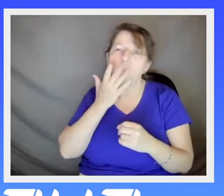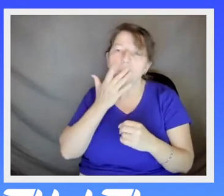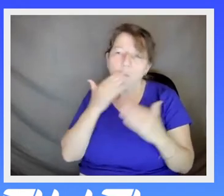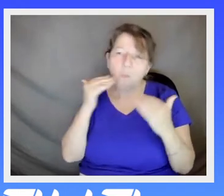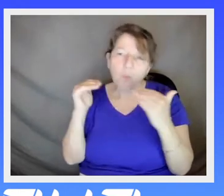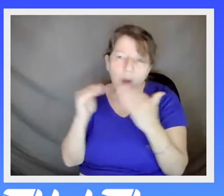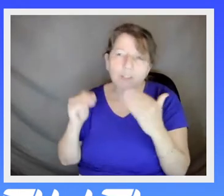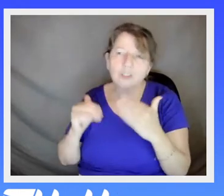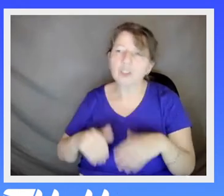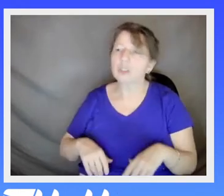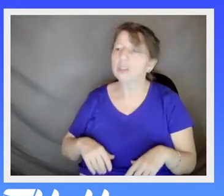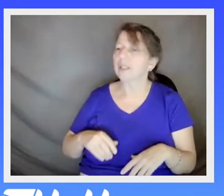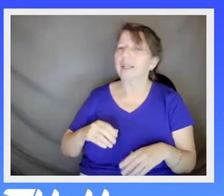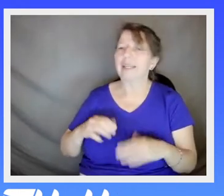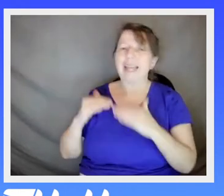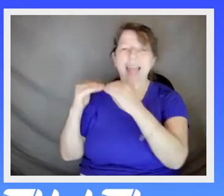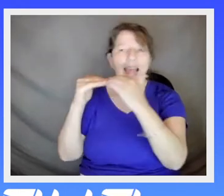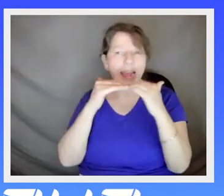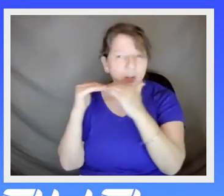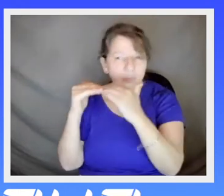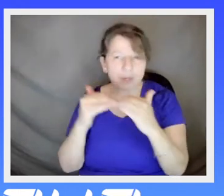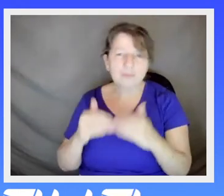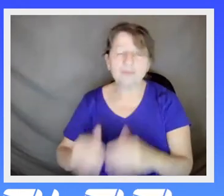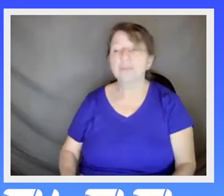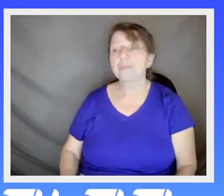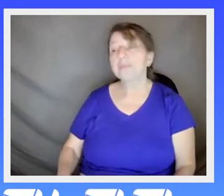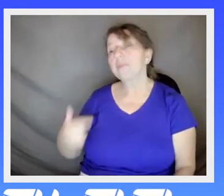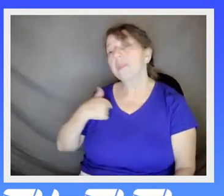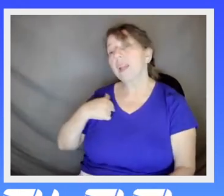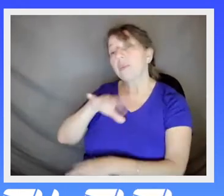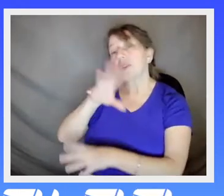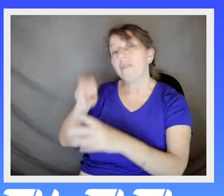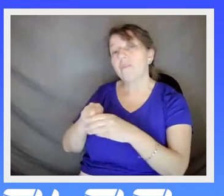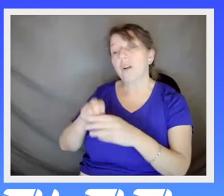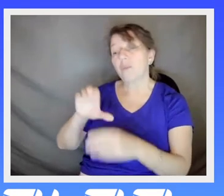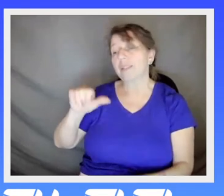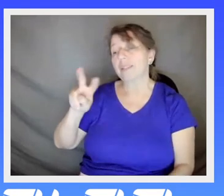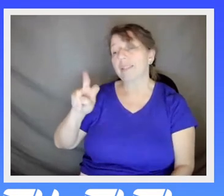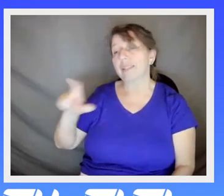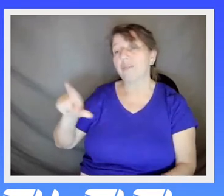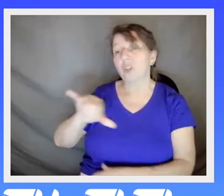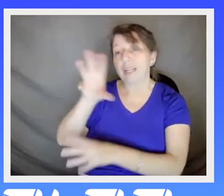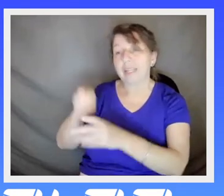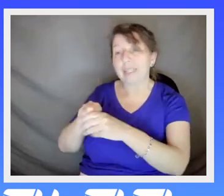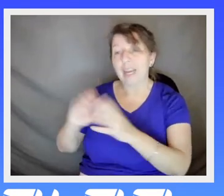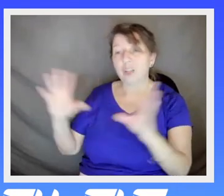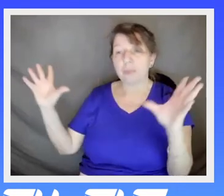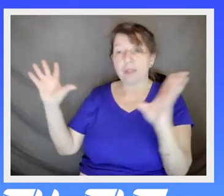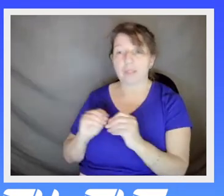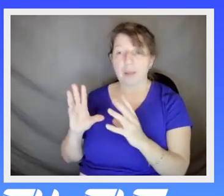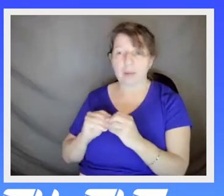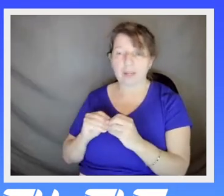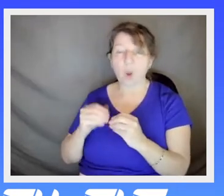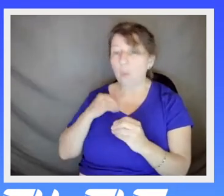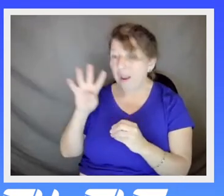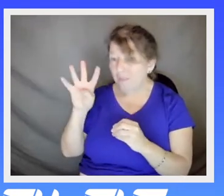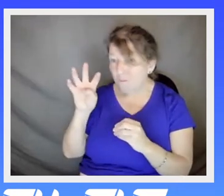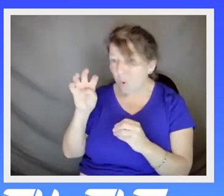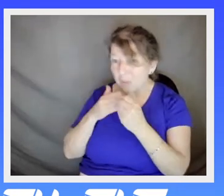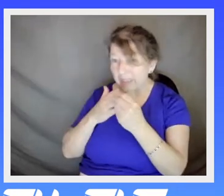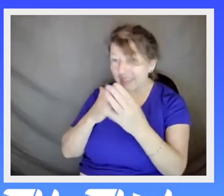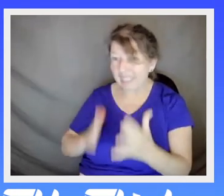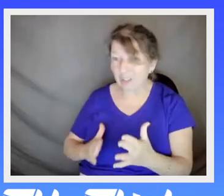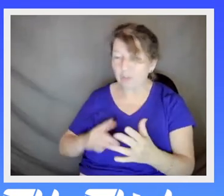was establishing our civic engagement summit, where we brought together 400 leaders from every demographic, including folks from the art